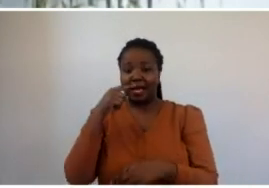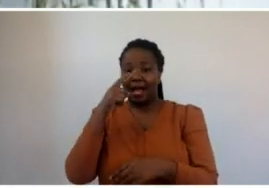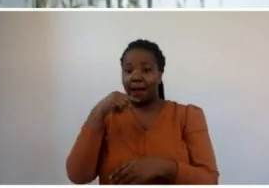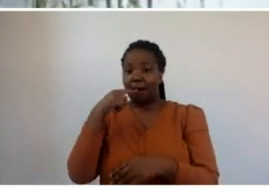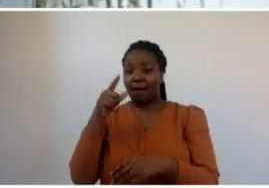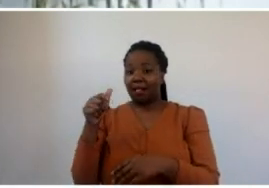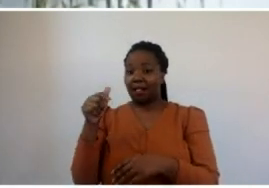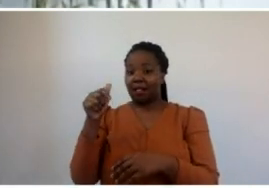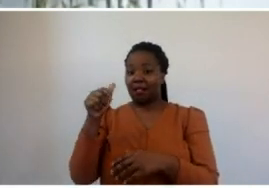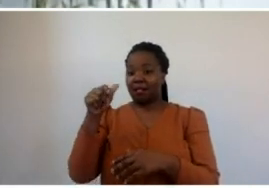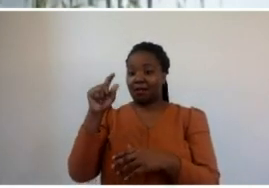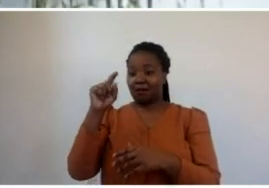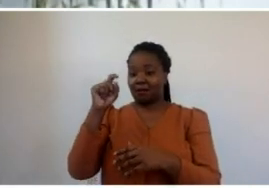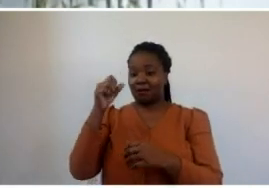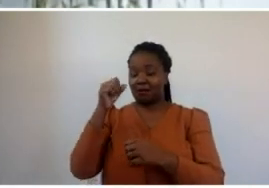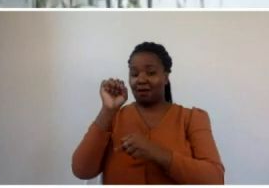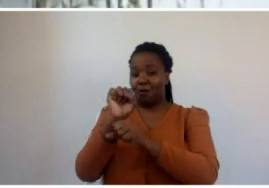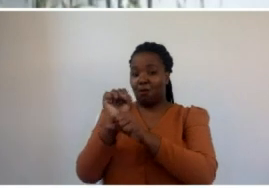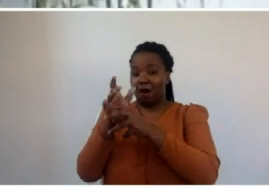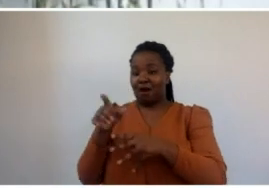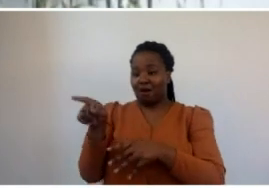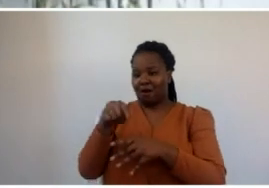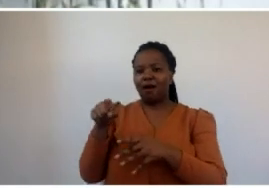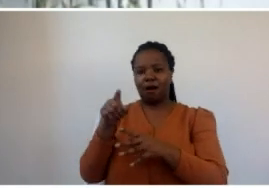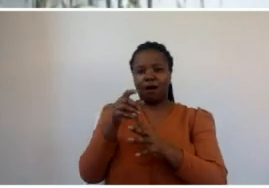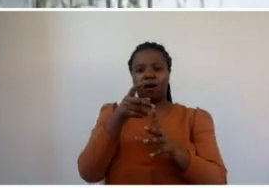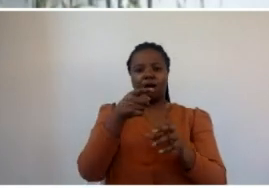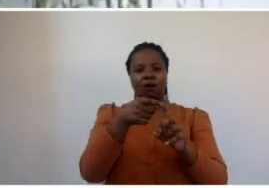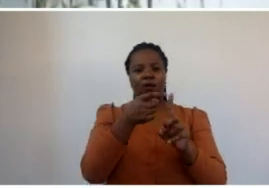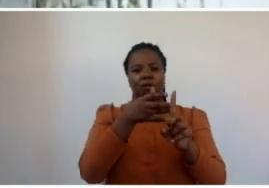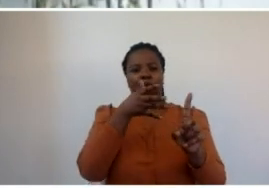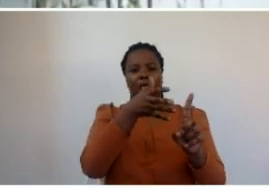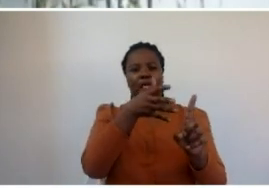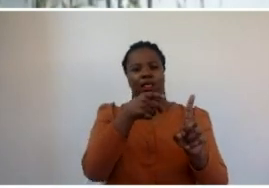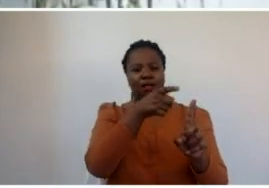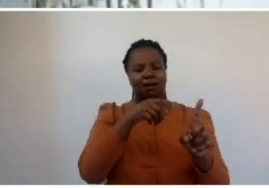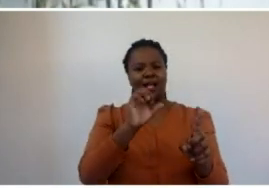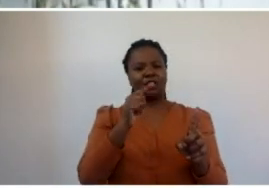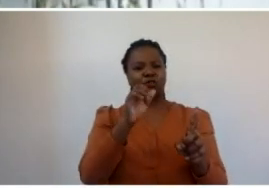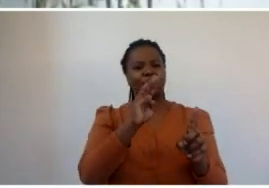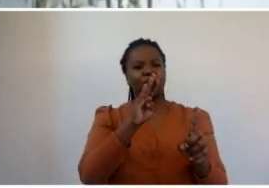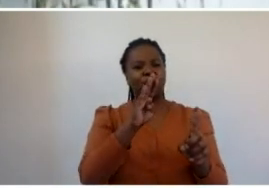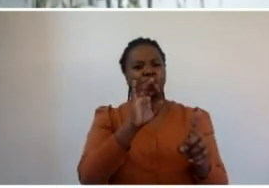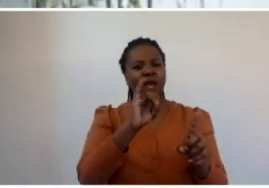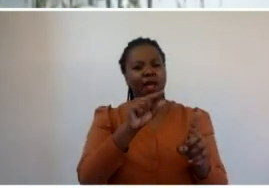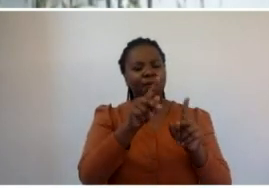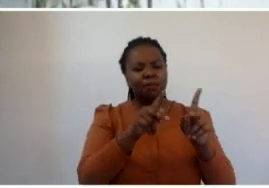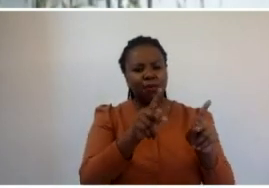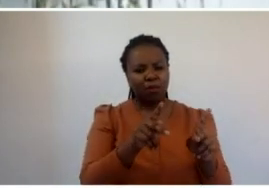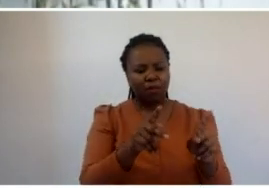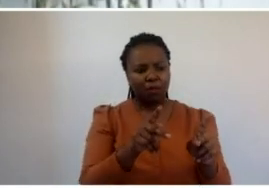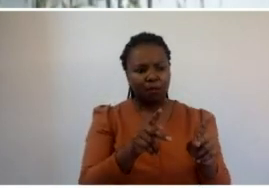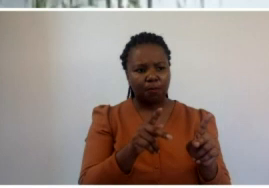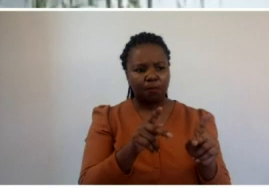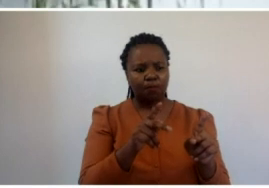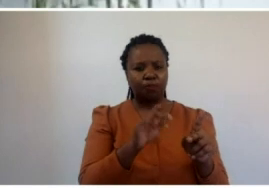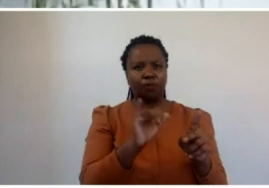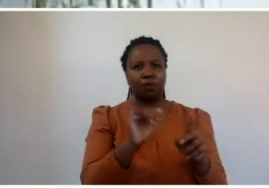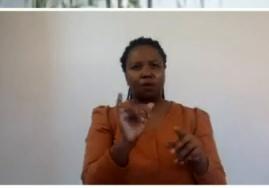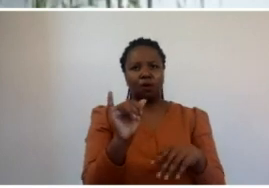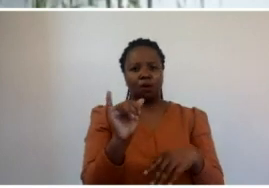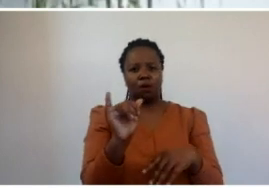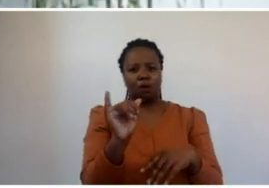LGBTQI rights, such as the establishment of LGBT-free spaces in Poland, the banning of pride marches in Turkey, and proposed